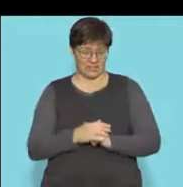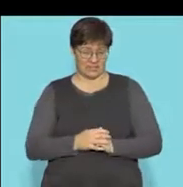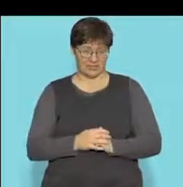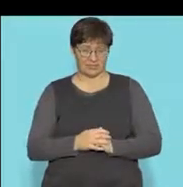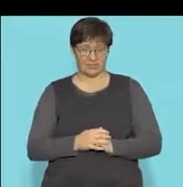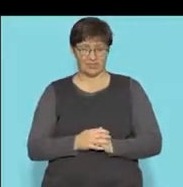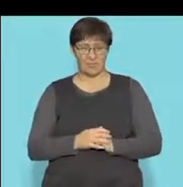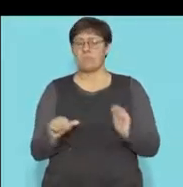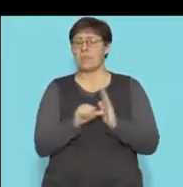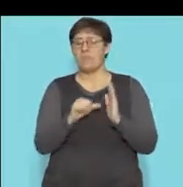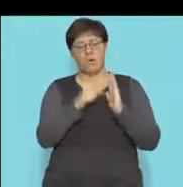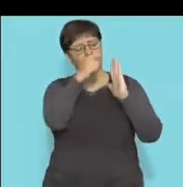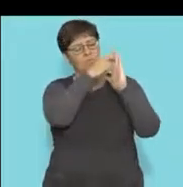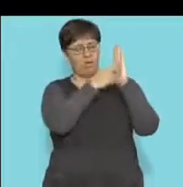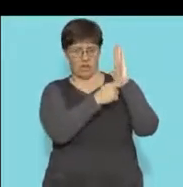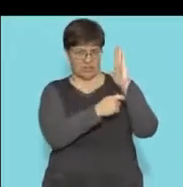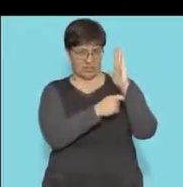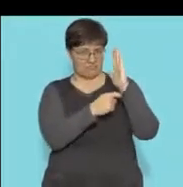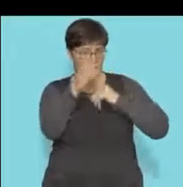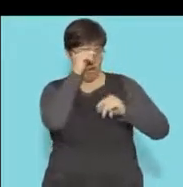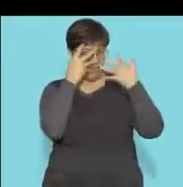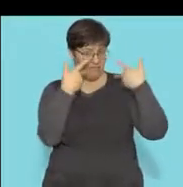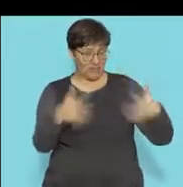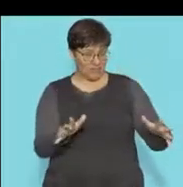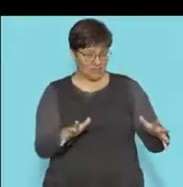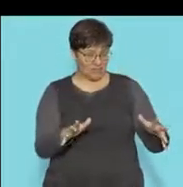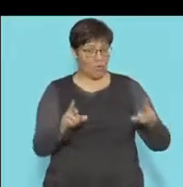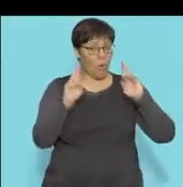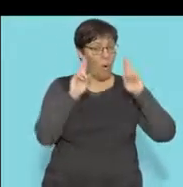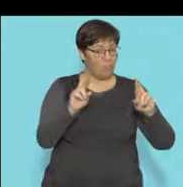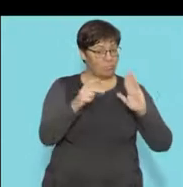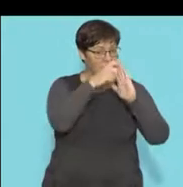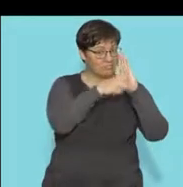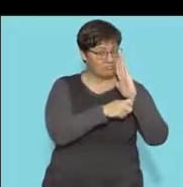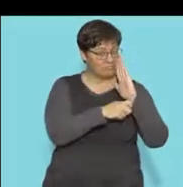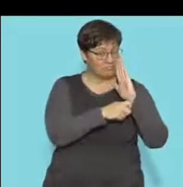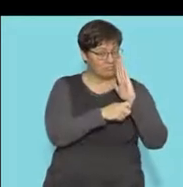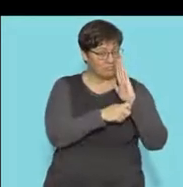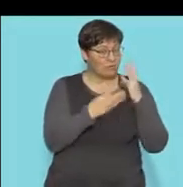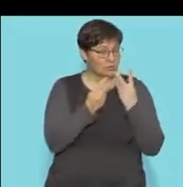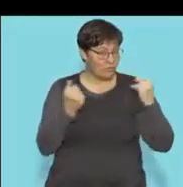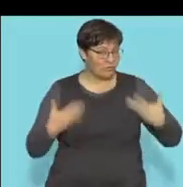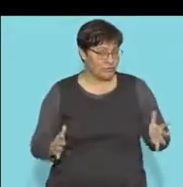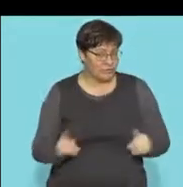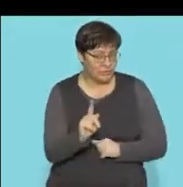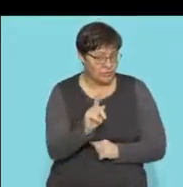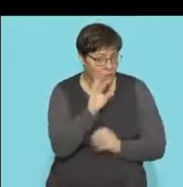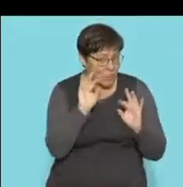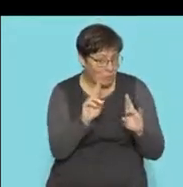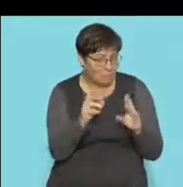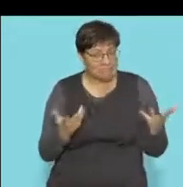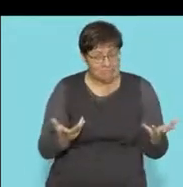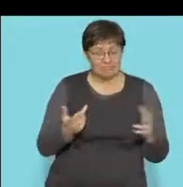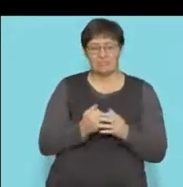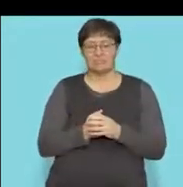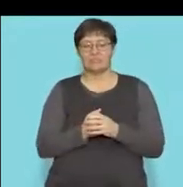You've learnt the keywords. I hope you've got that glossary sorted out. You've learnt the content.